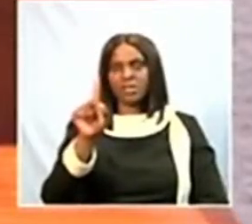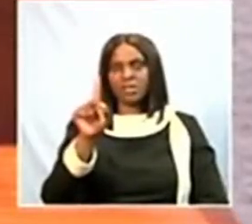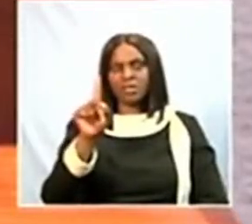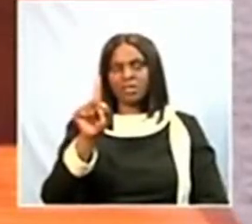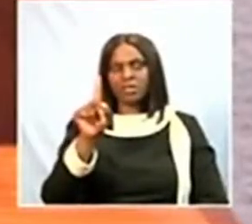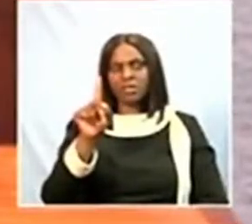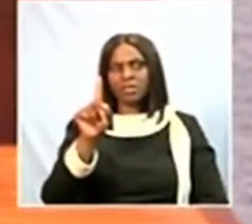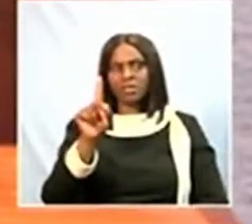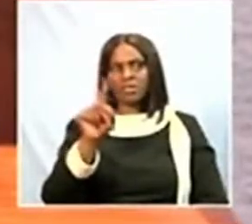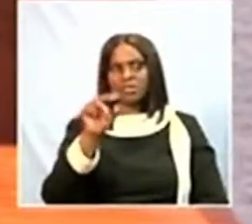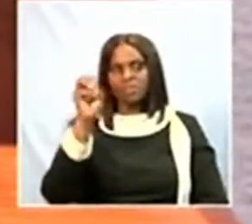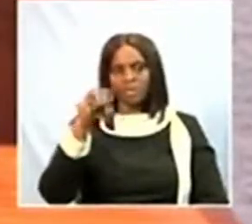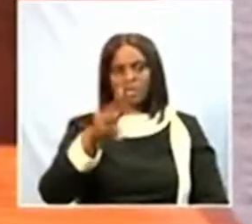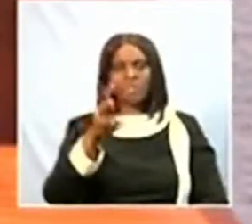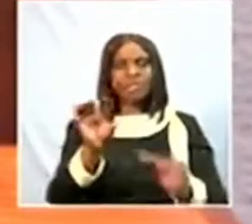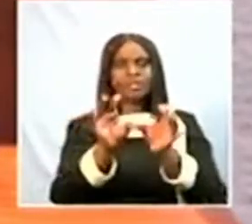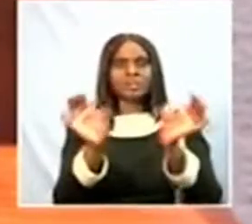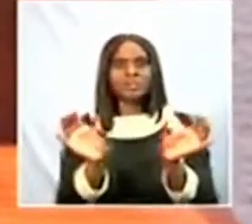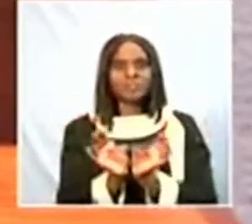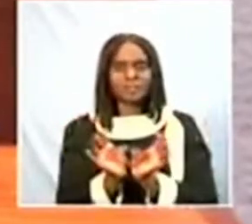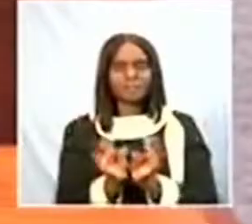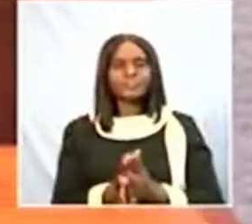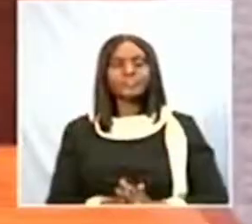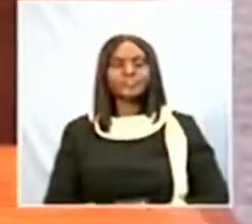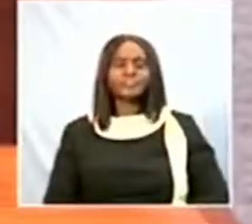Siamuchiliva, Munali Constituency.